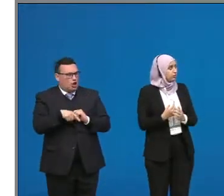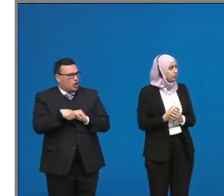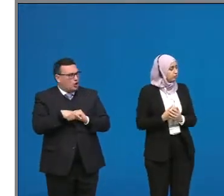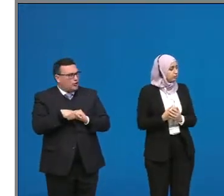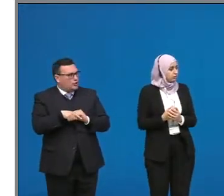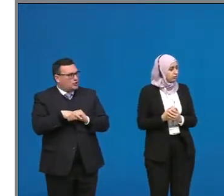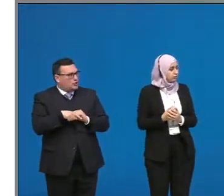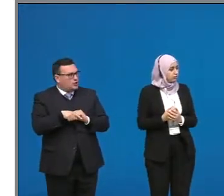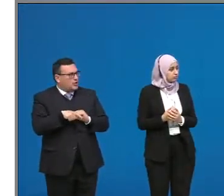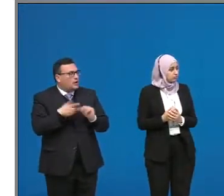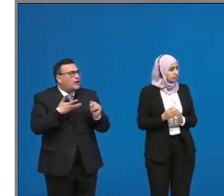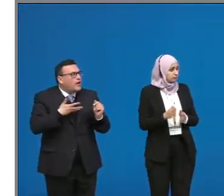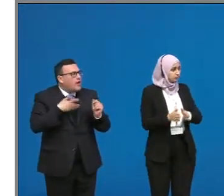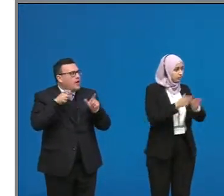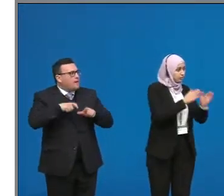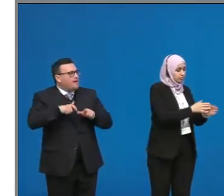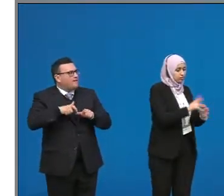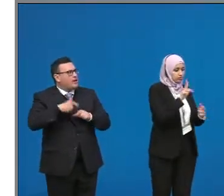maturity,